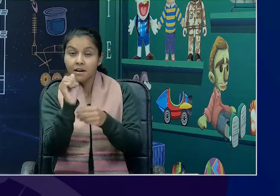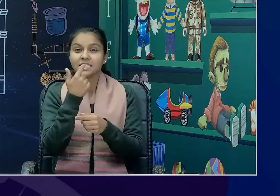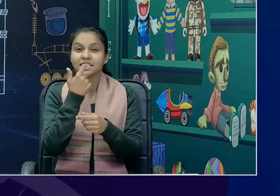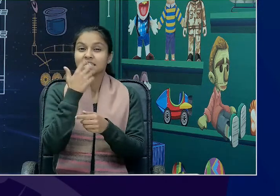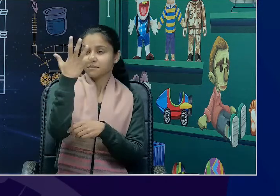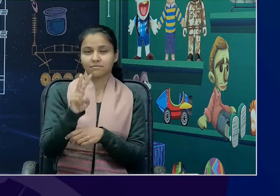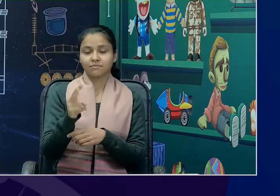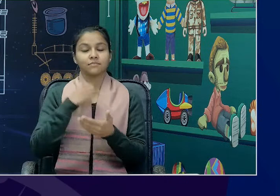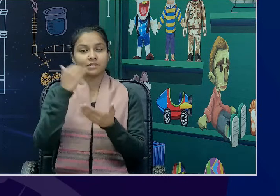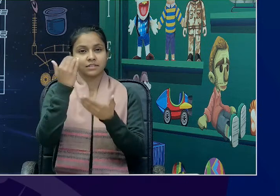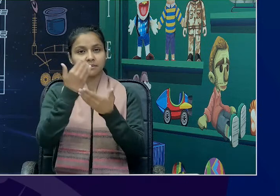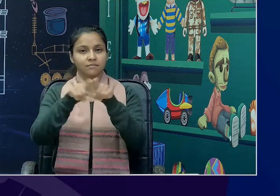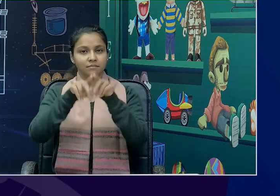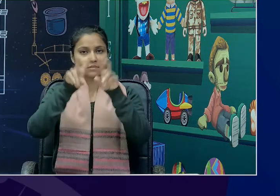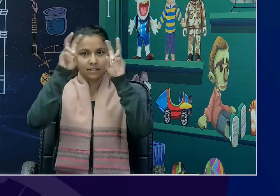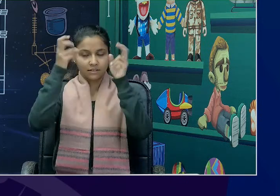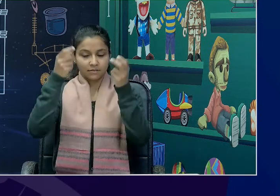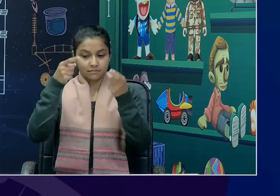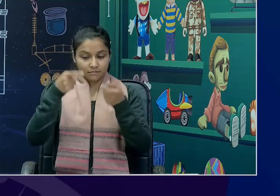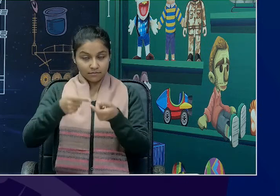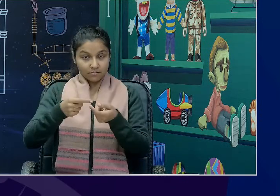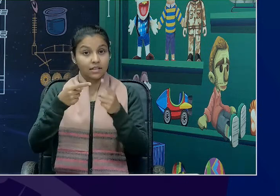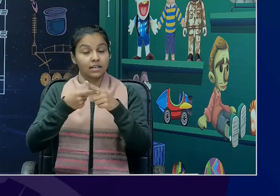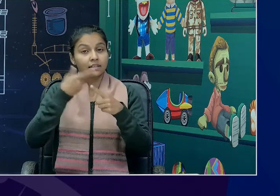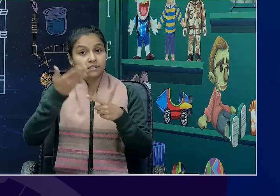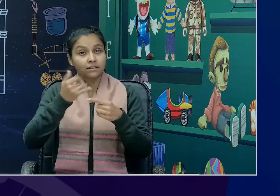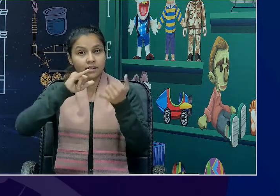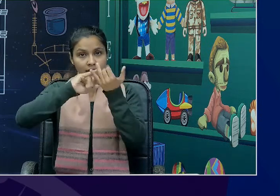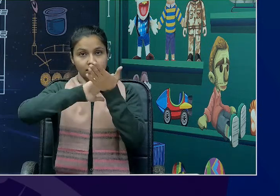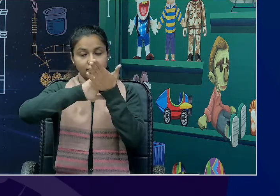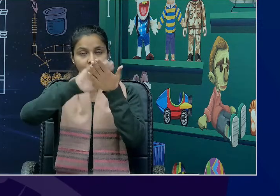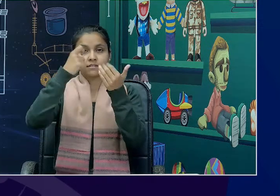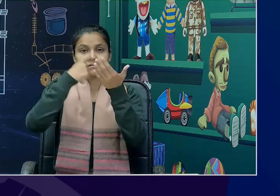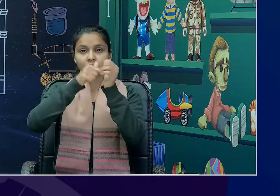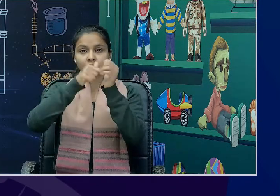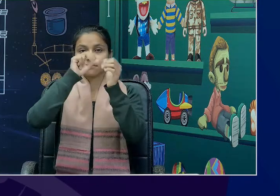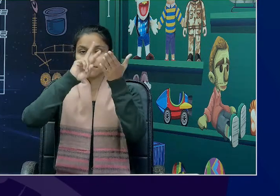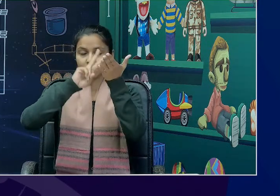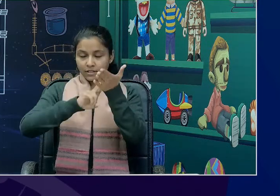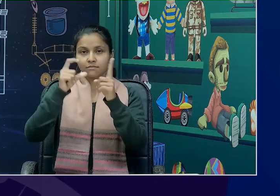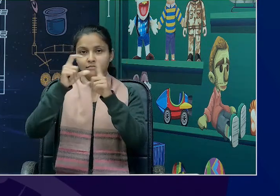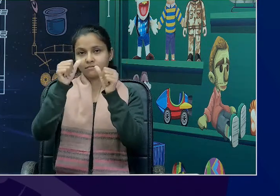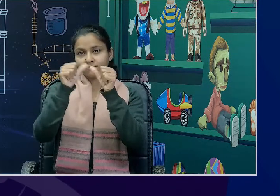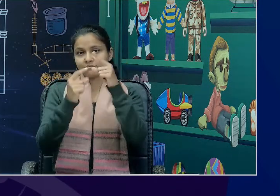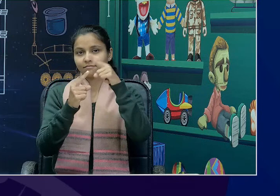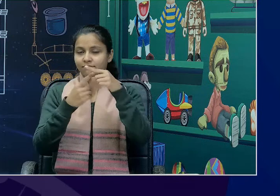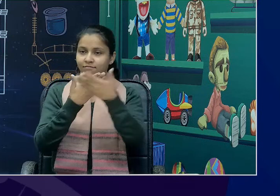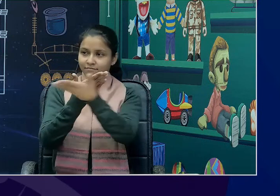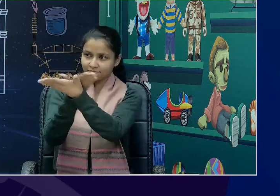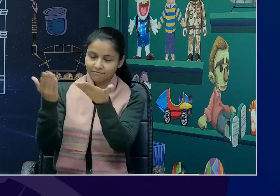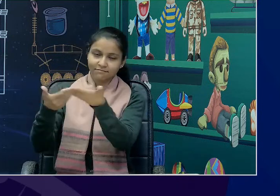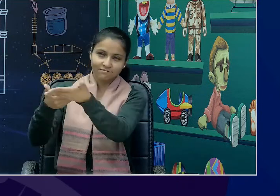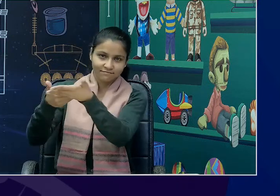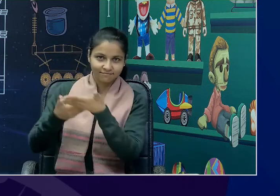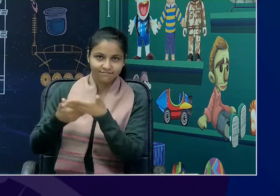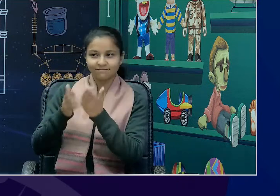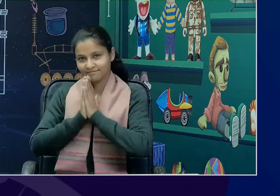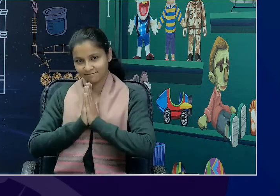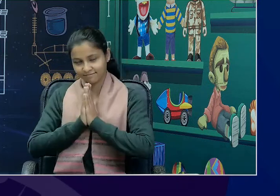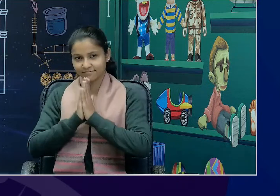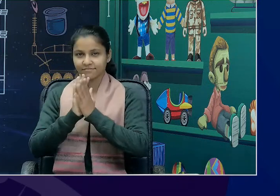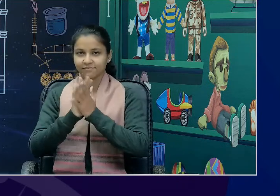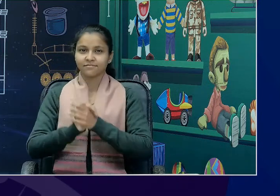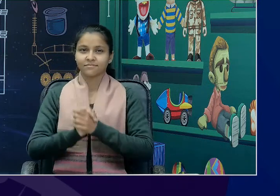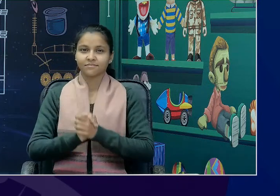subject, our today's expert is Mr. Sharvdat Anand sir. Sir, you are welcome in this session. Namaskar. Thank you so much,